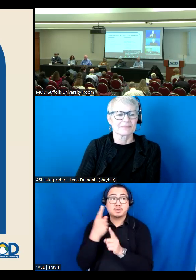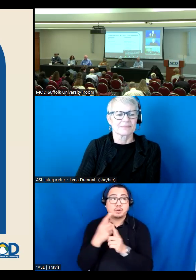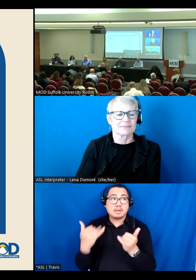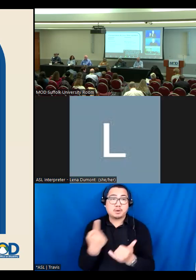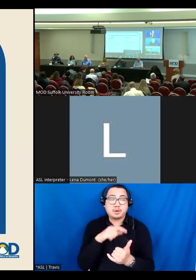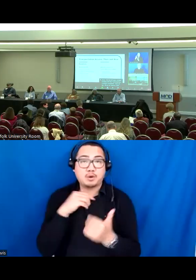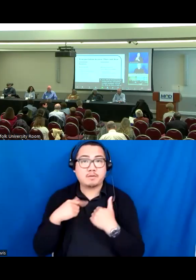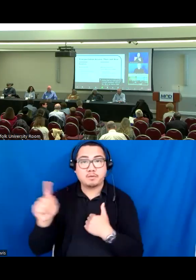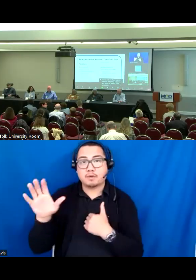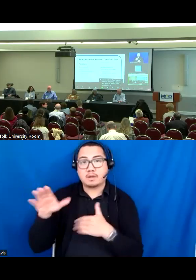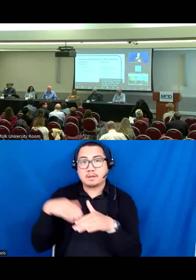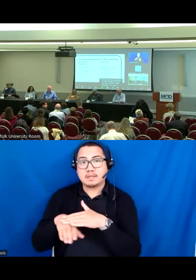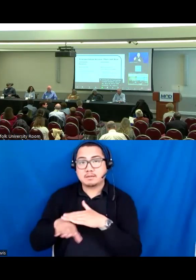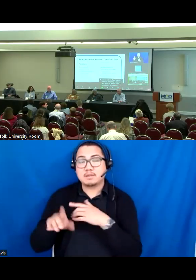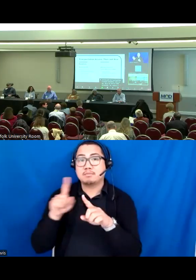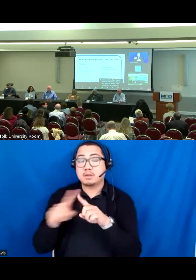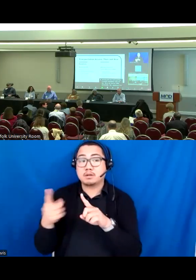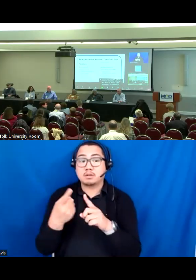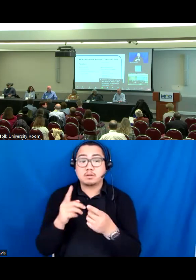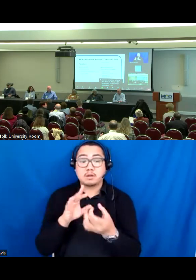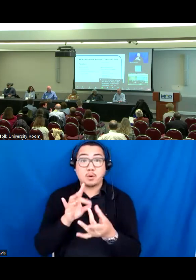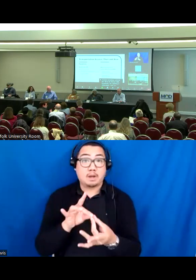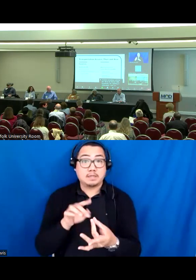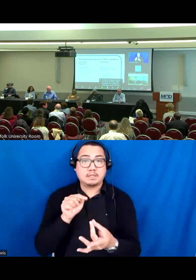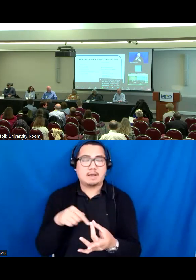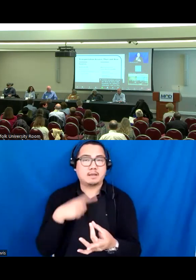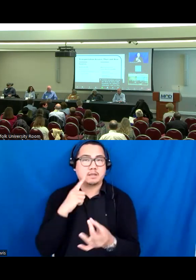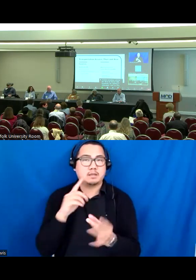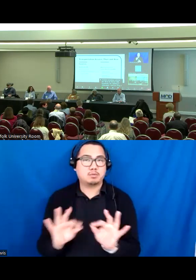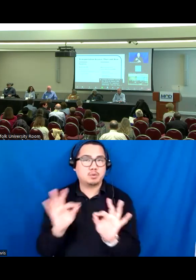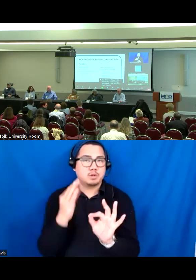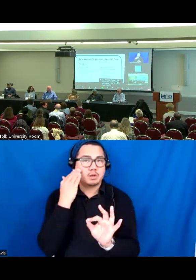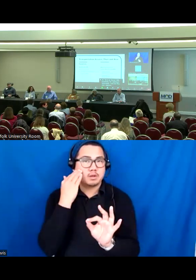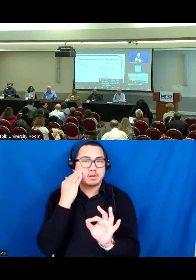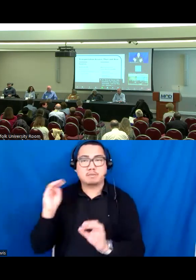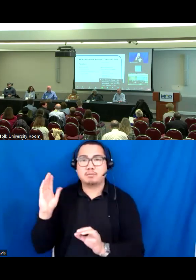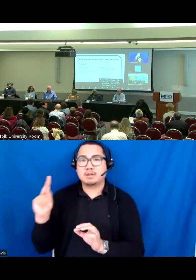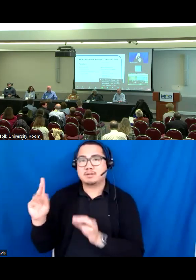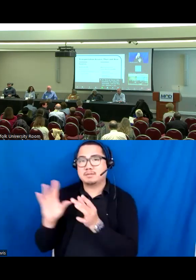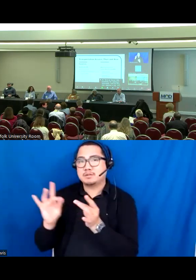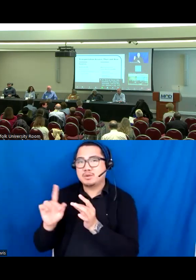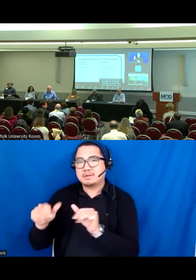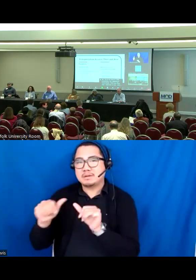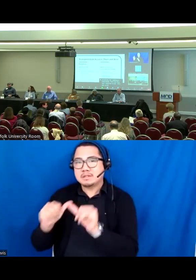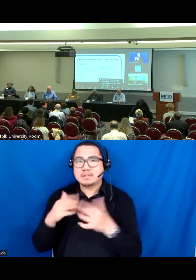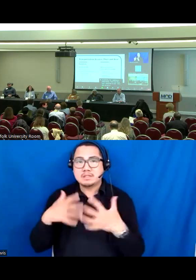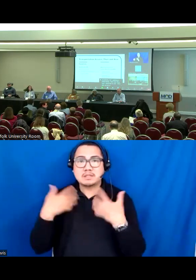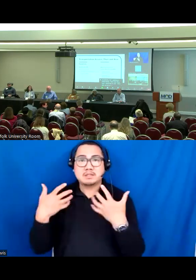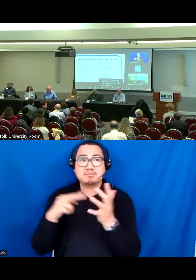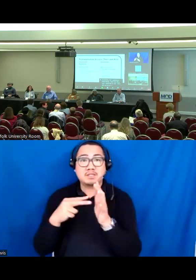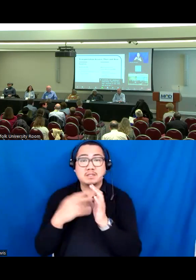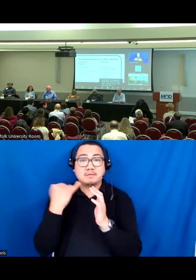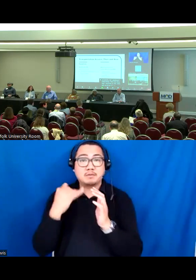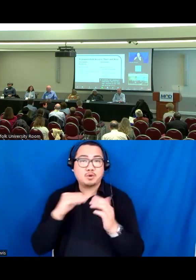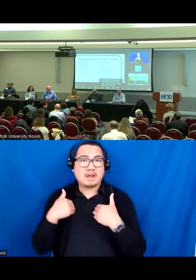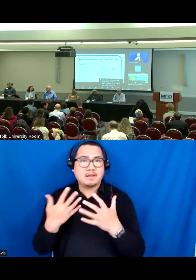of relationships, I think one thing that's important to note, Mick said, you've got to stay angry. And I think if you don't have the anger for justice, we can't